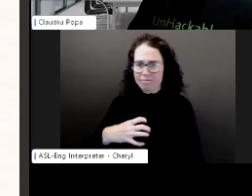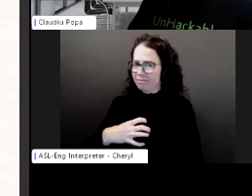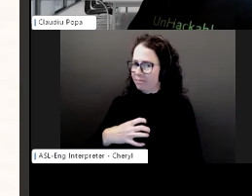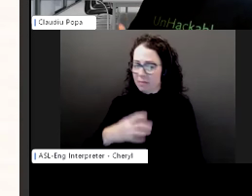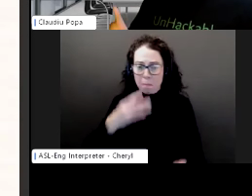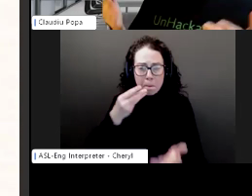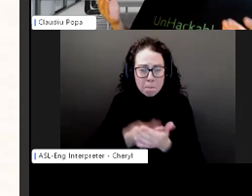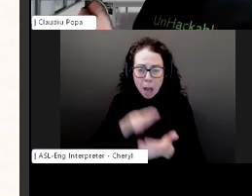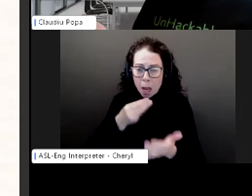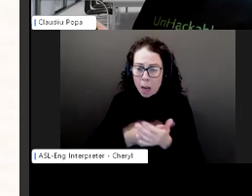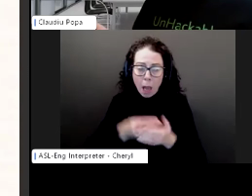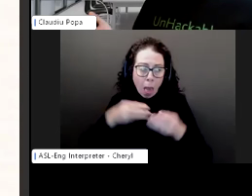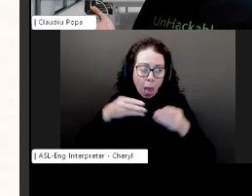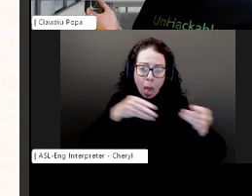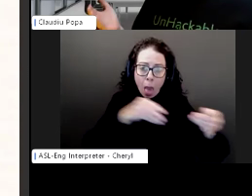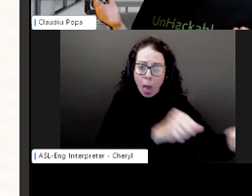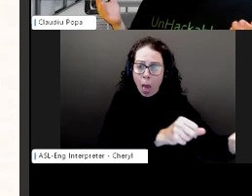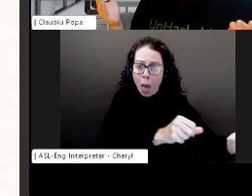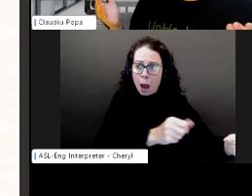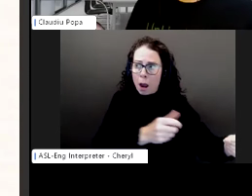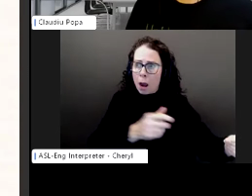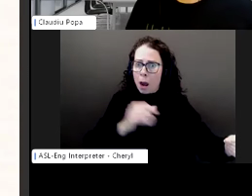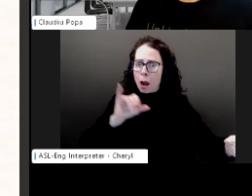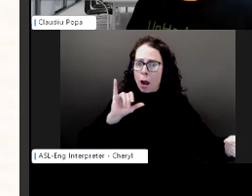but they